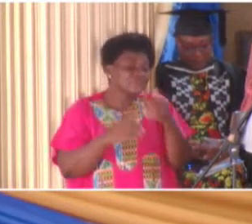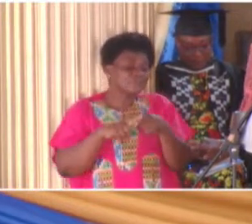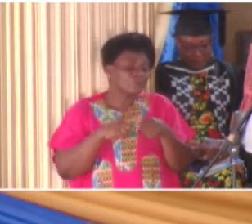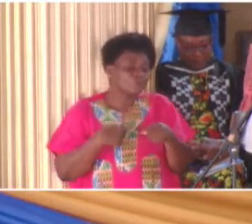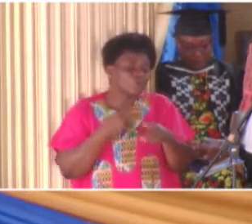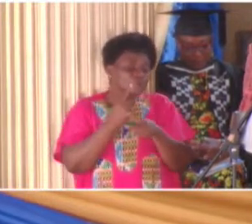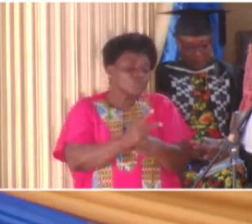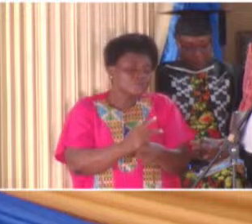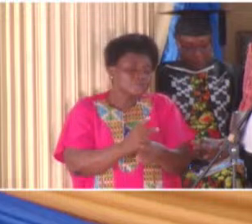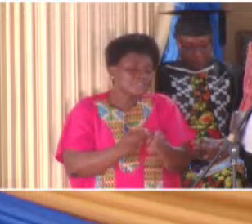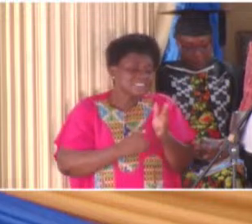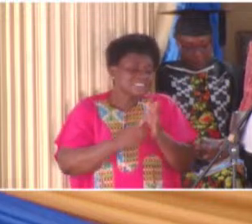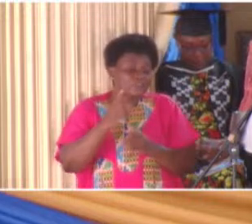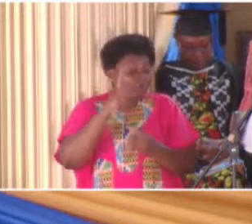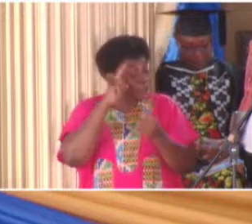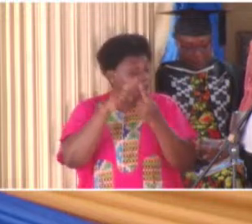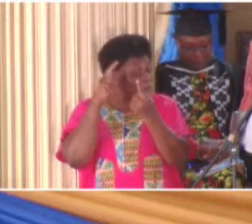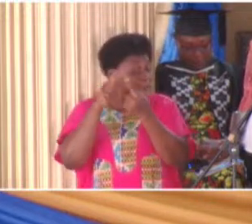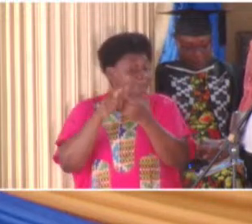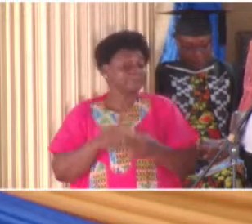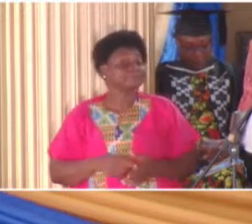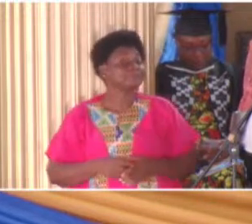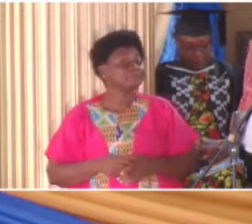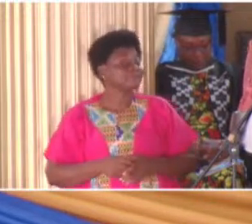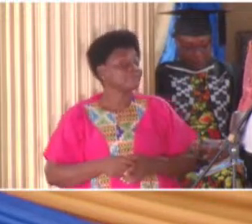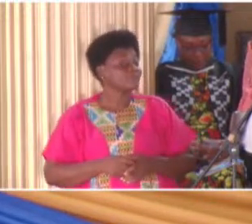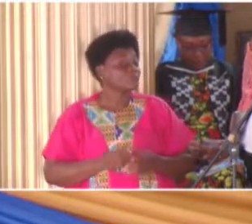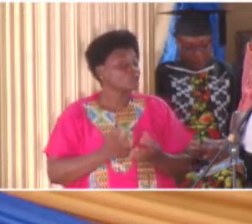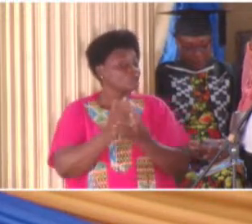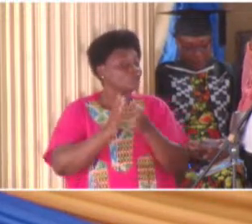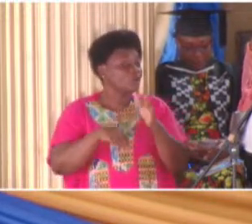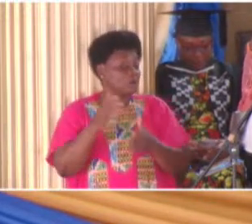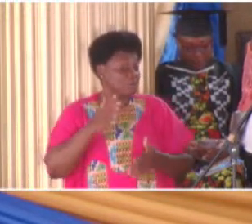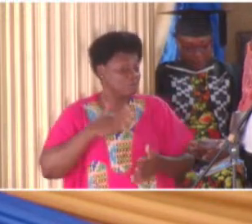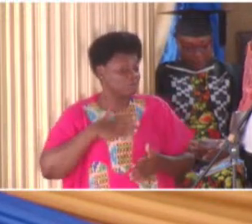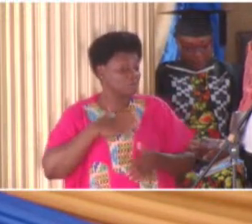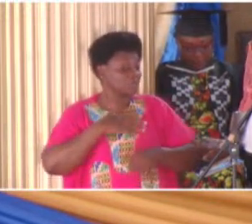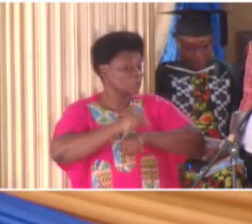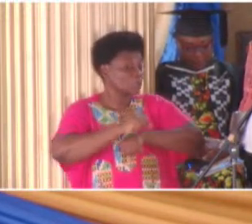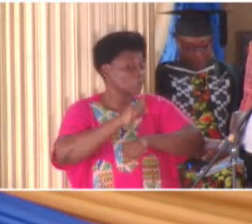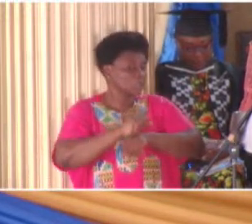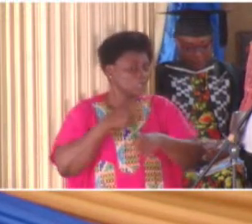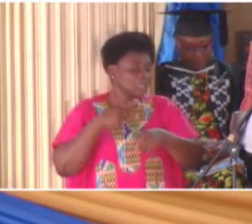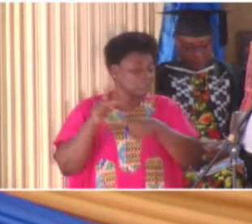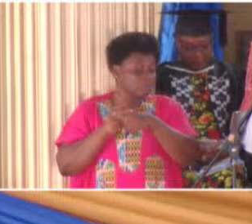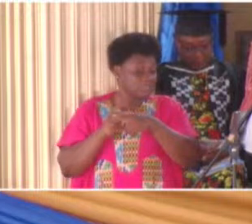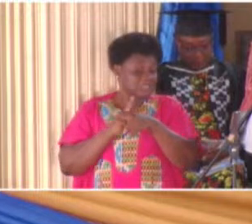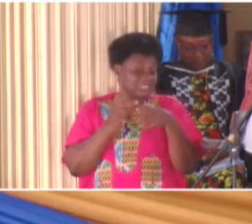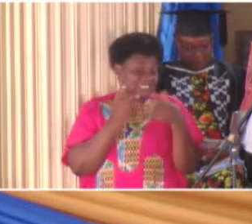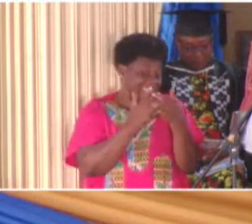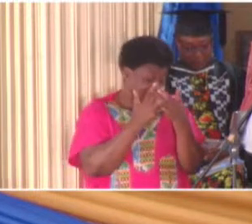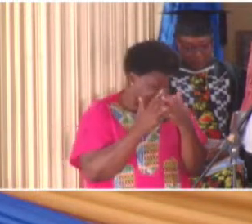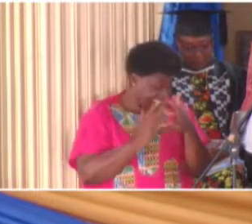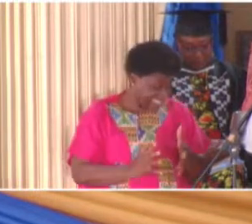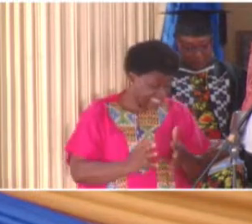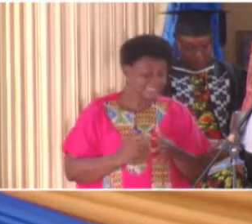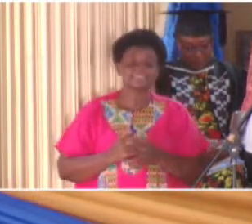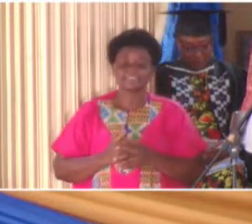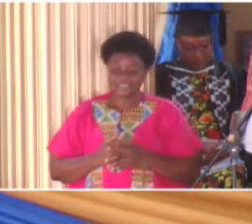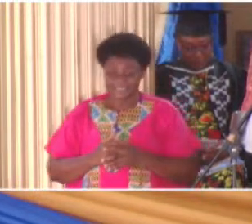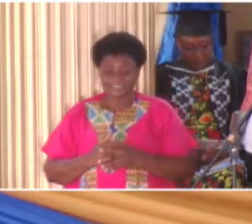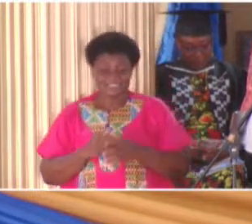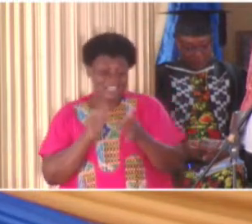Sustainable Development Goals. Throughout my career as a practicing engineer and